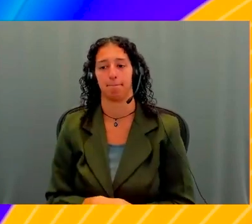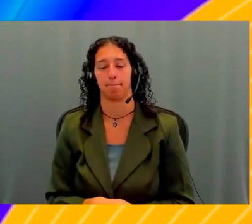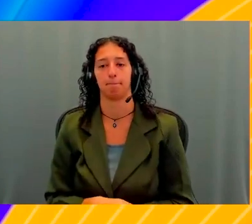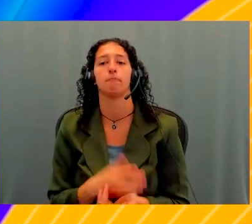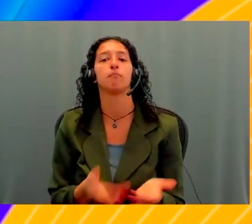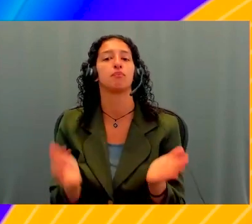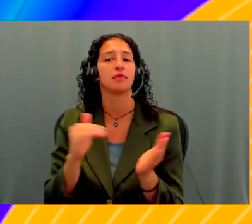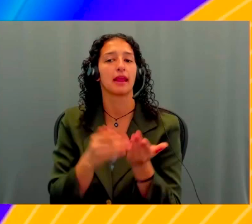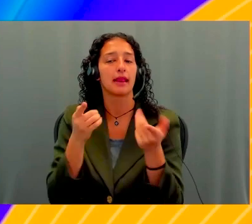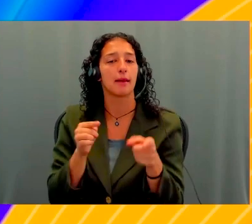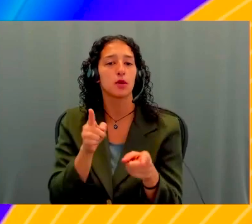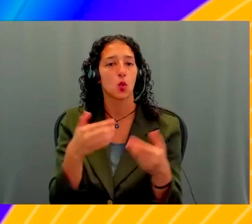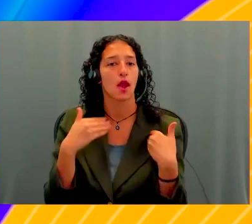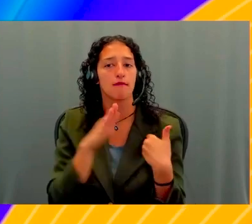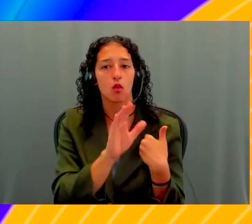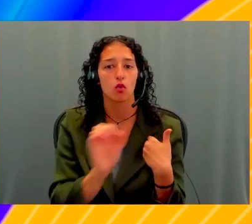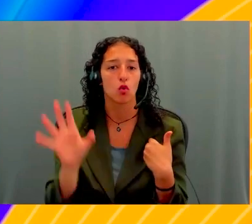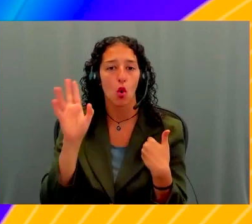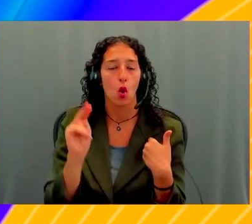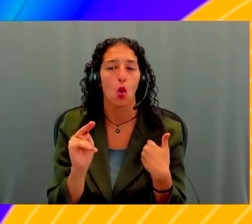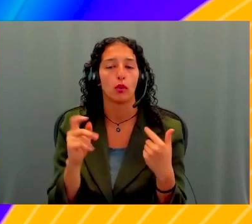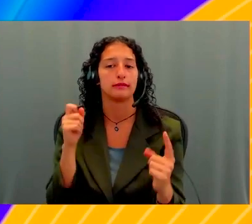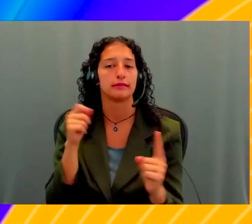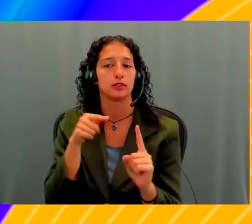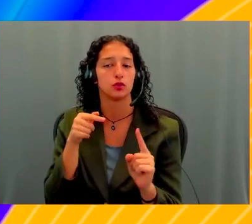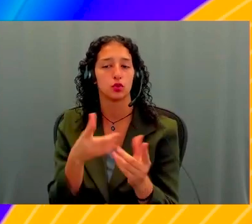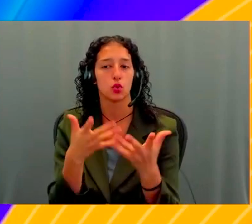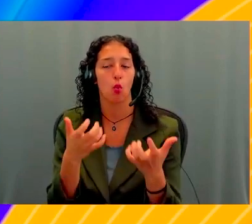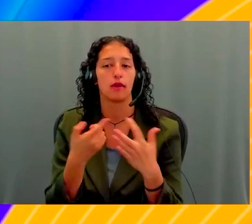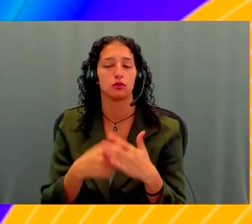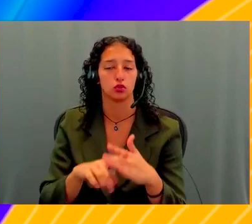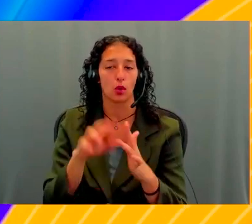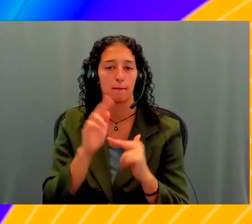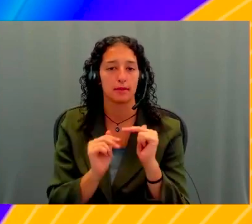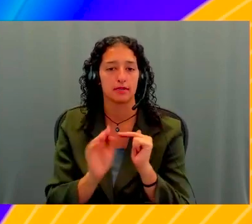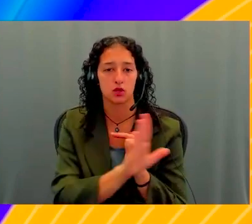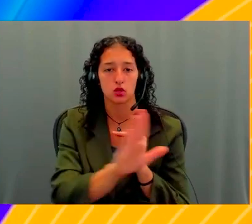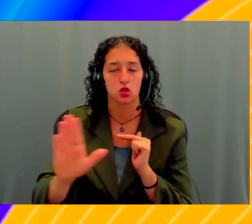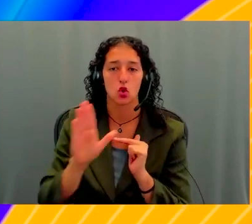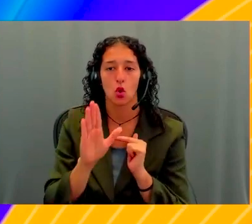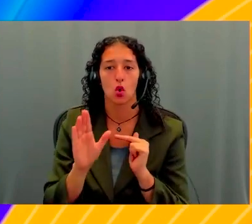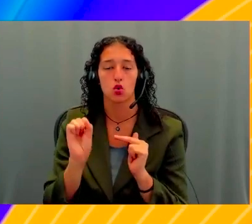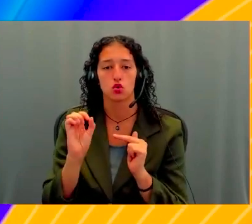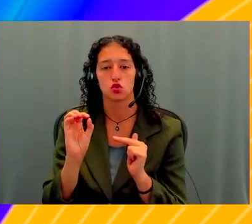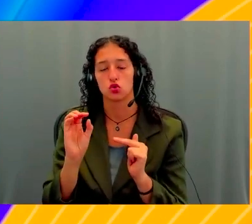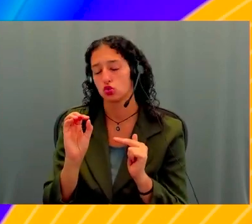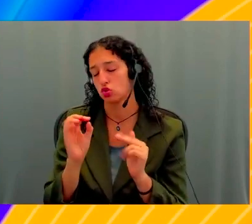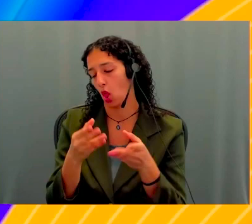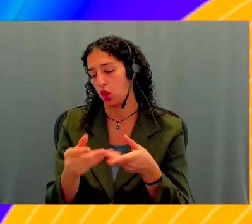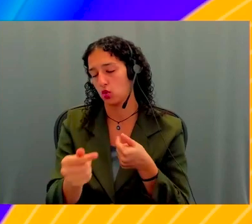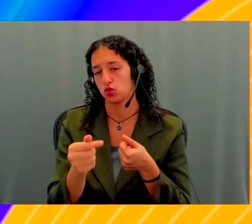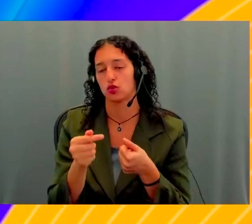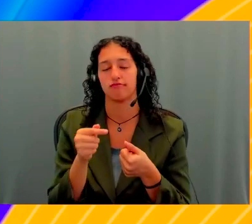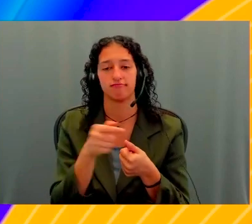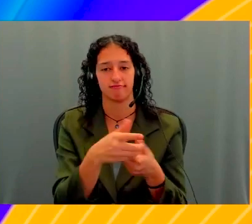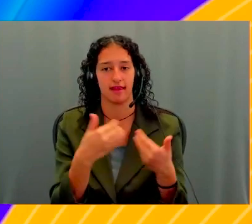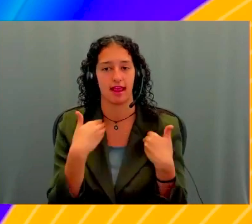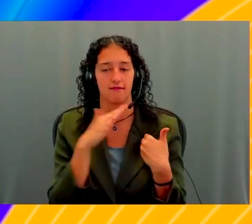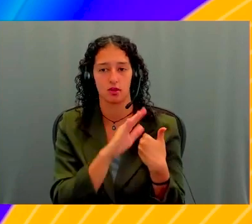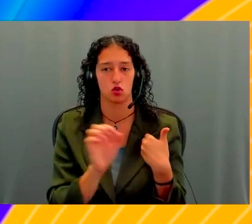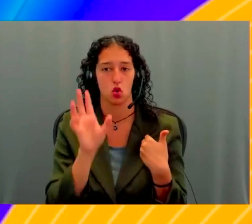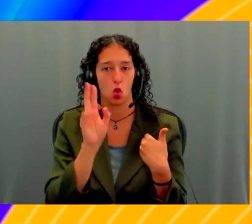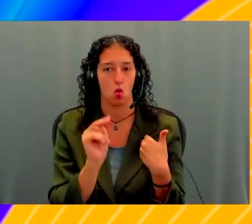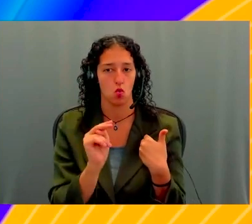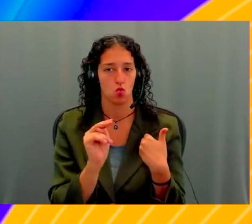have your own sensors, you want to start building your own solution. The good thing about that service is it comes with its own free tier. So that's awesome. 2